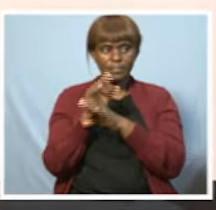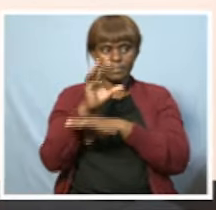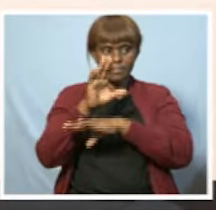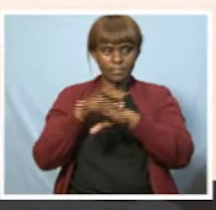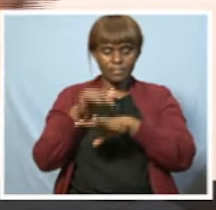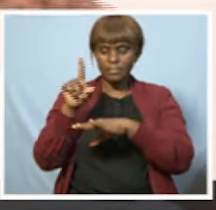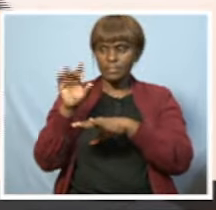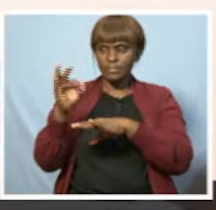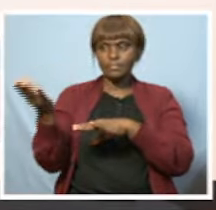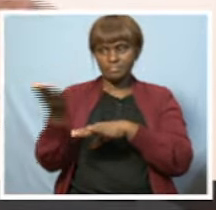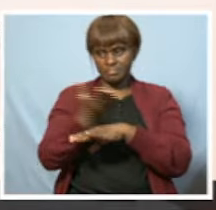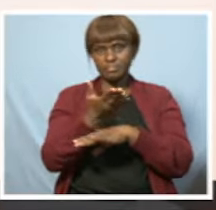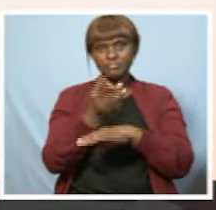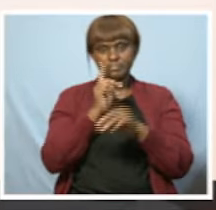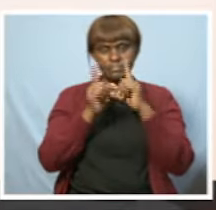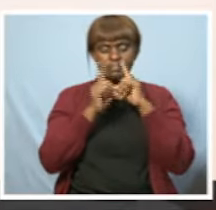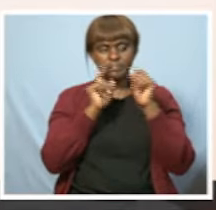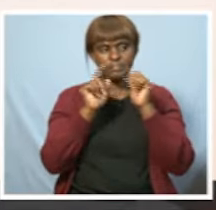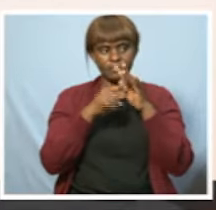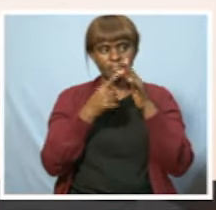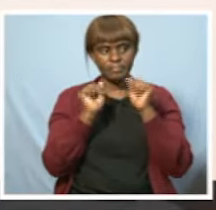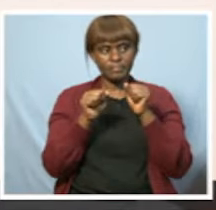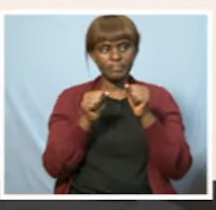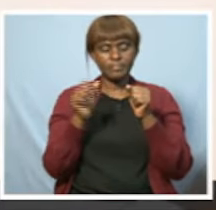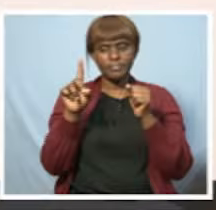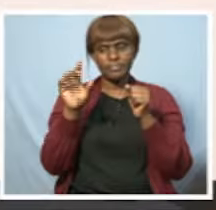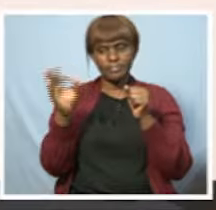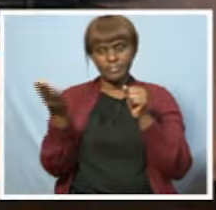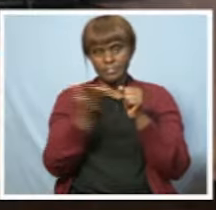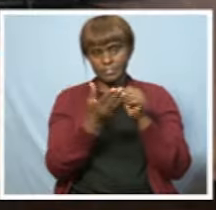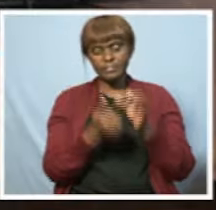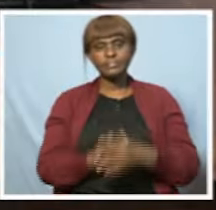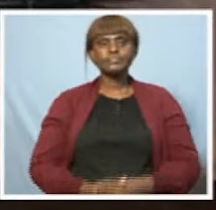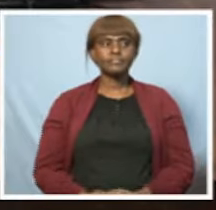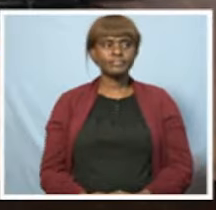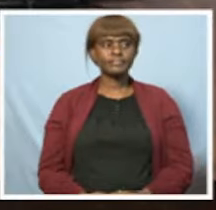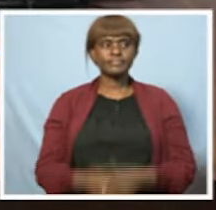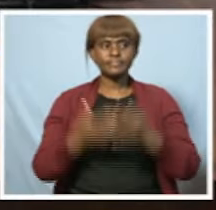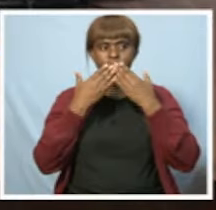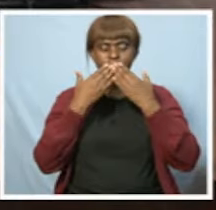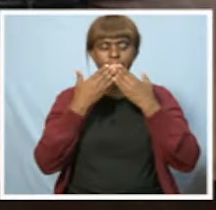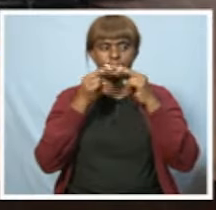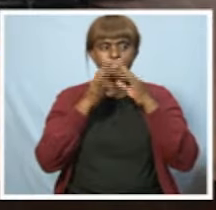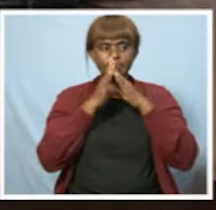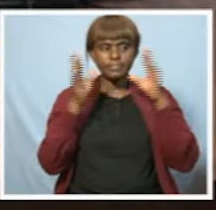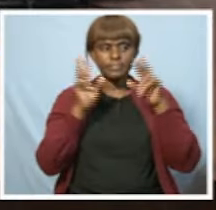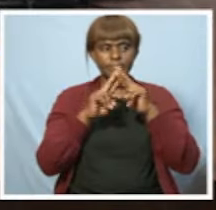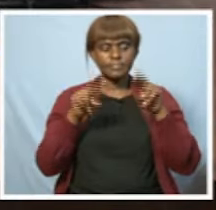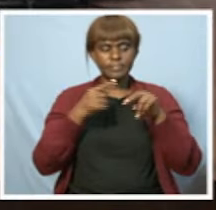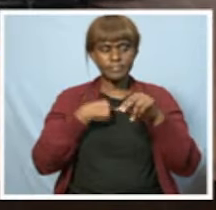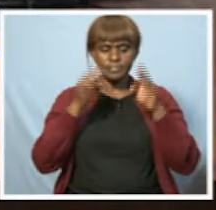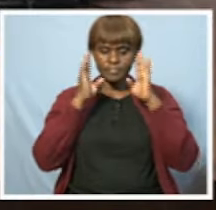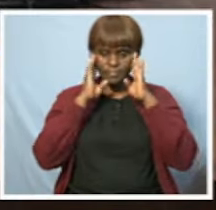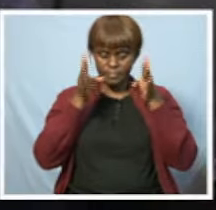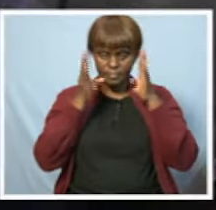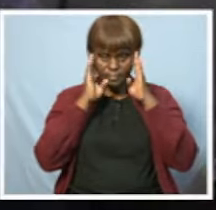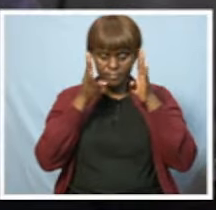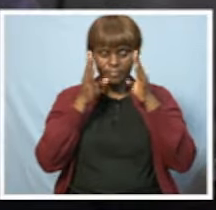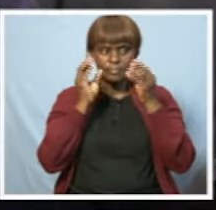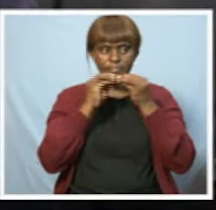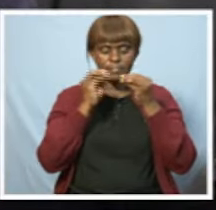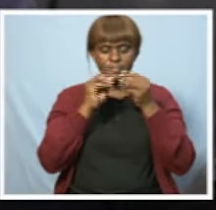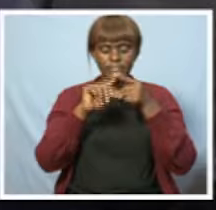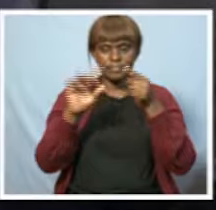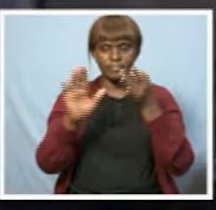upon the DF. Yes, please. I'm sure you can start. Yes, DF. Thank you very much, Chair. I will draw the attention to